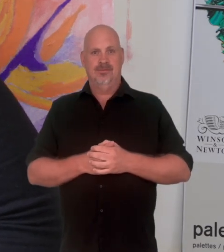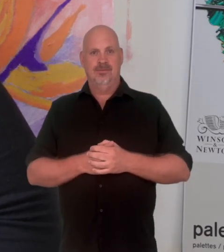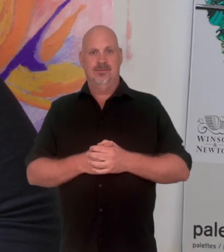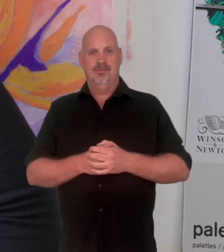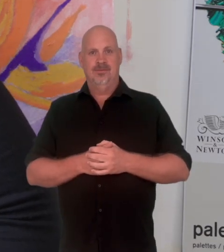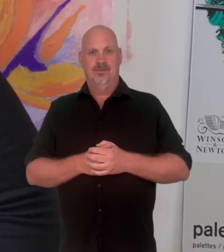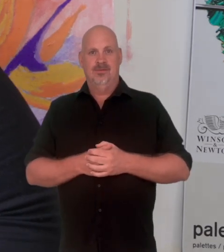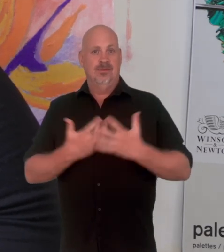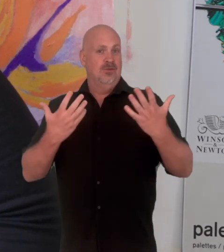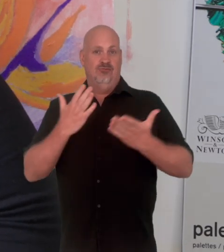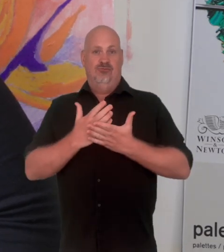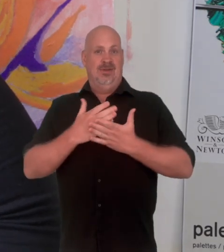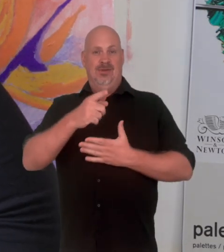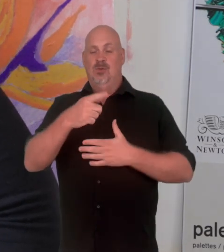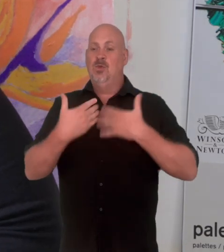makes you happy, really.